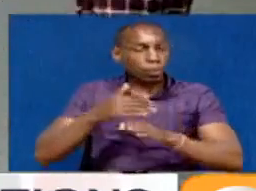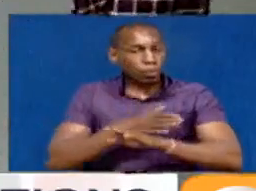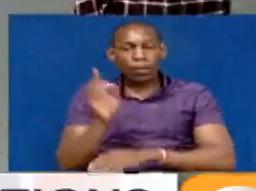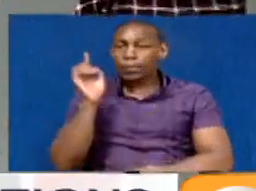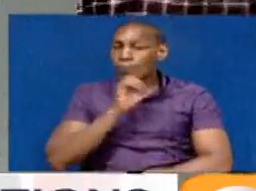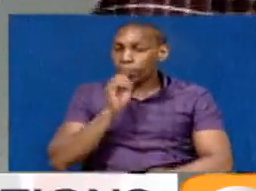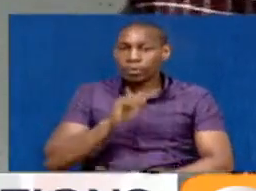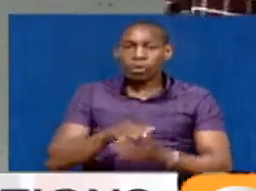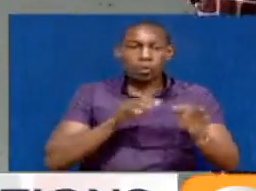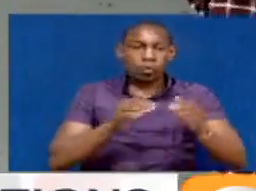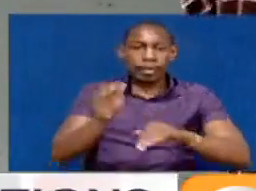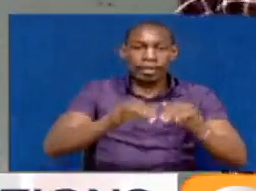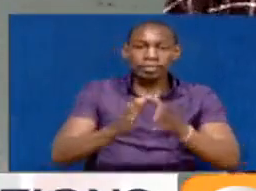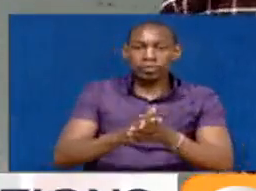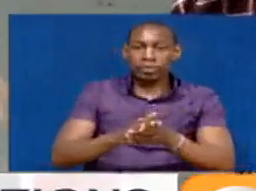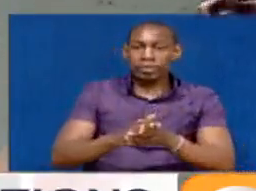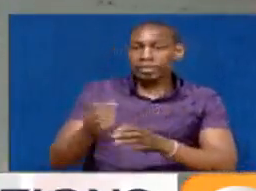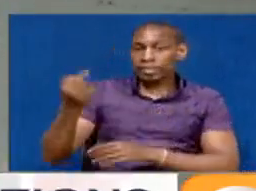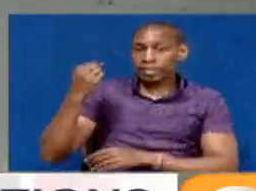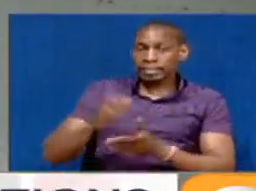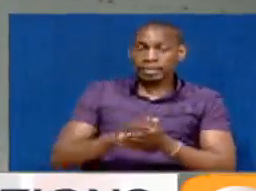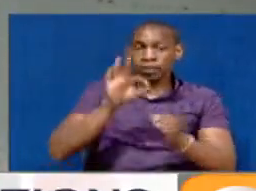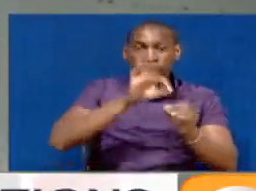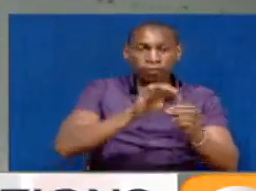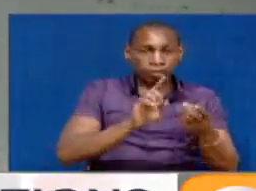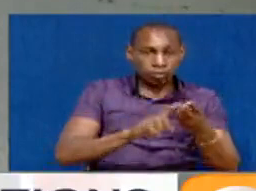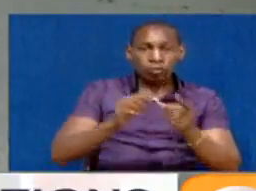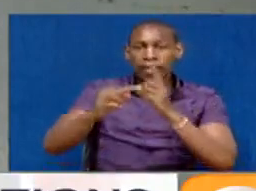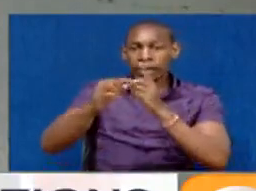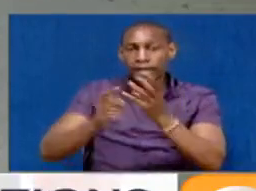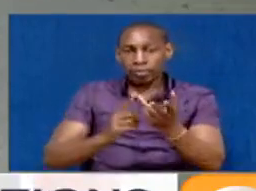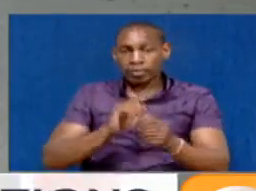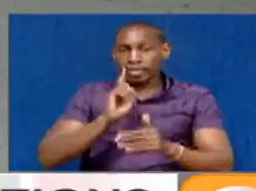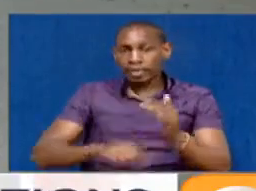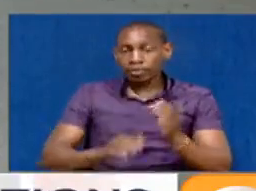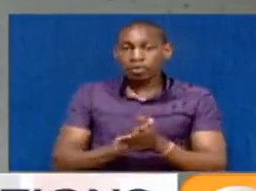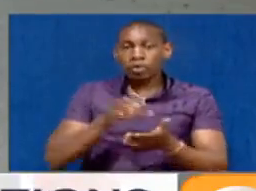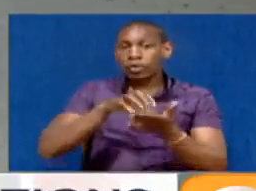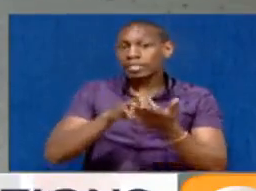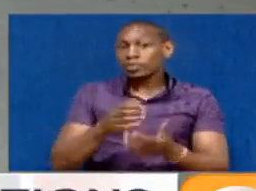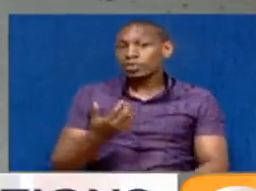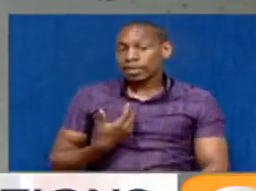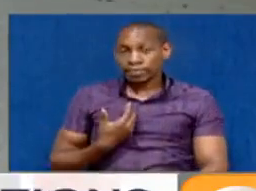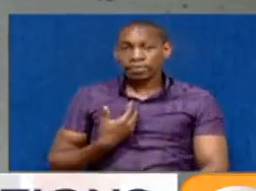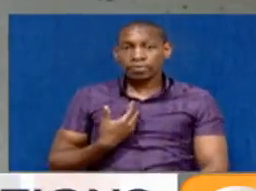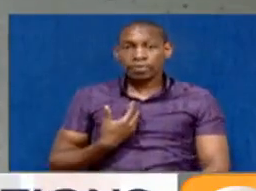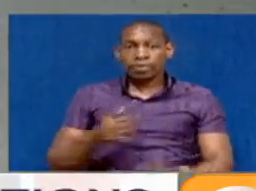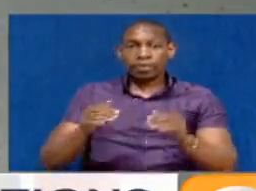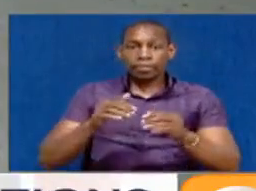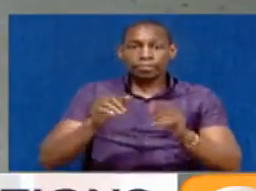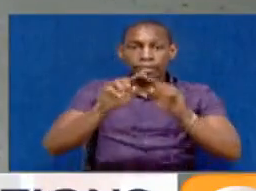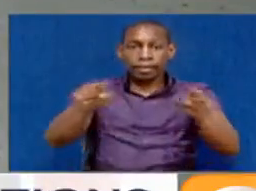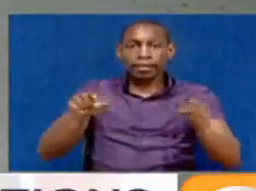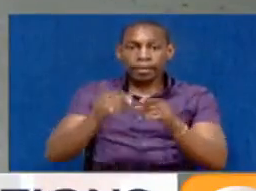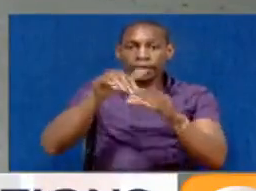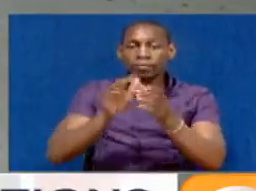play throughout the exercise that took place yesterday, from the voting to the counting. They claim that there were instances where there were ballot boxes